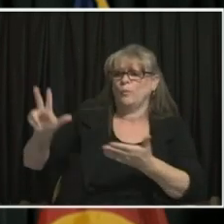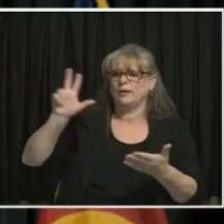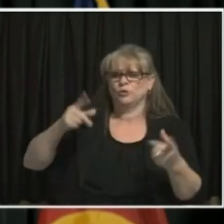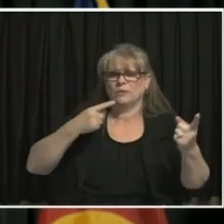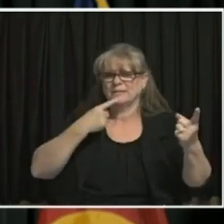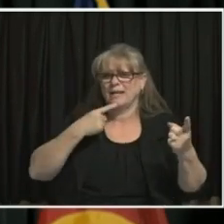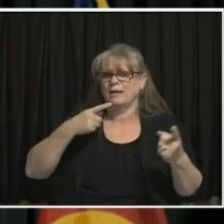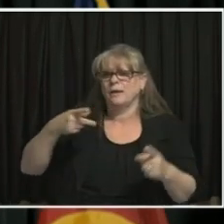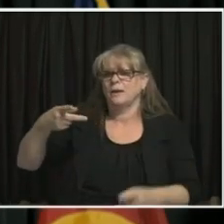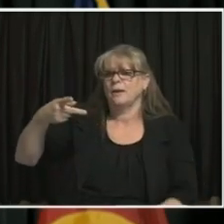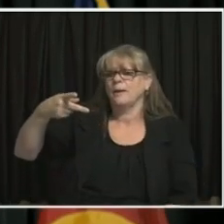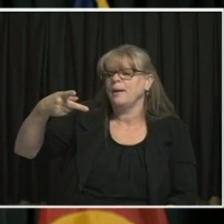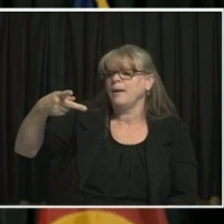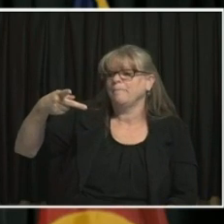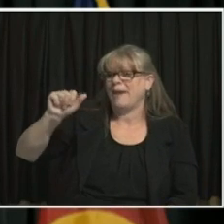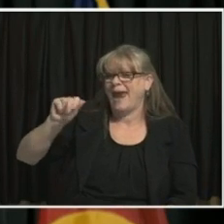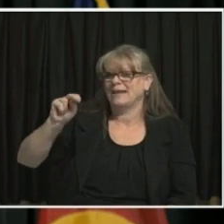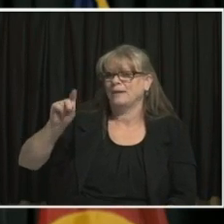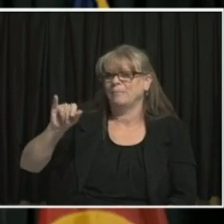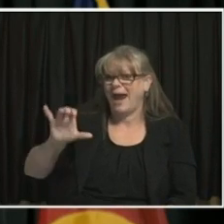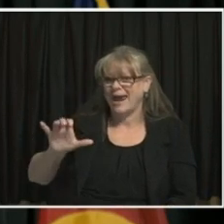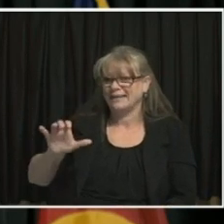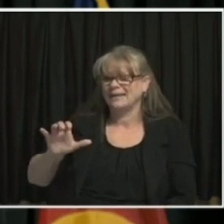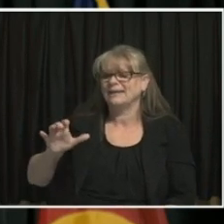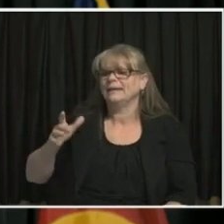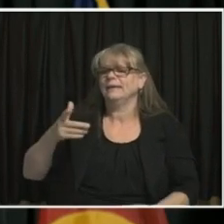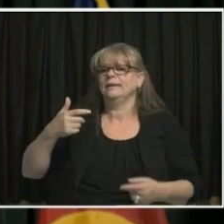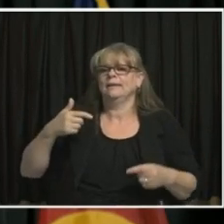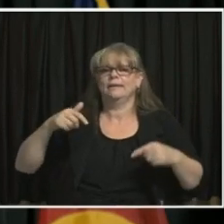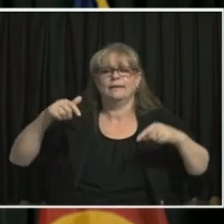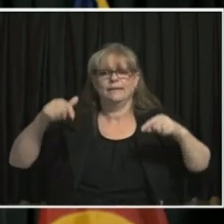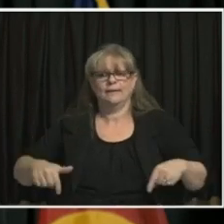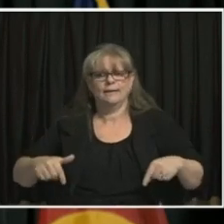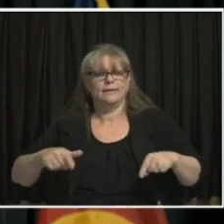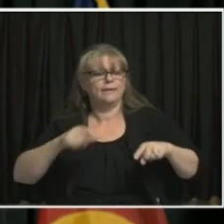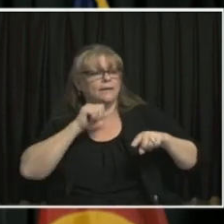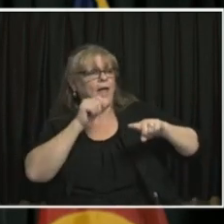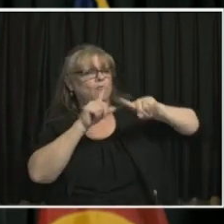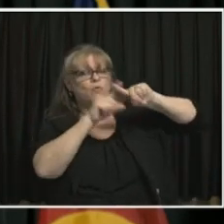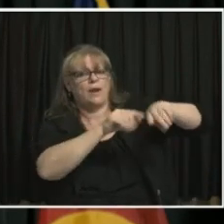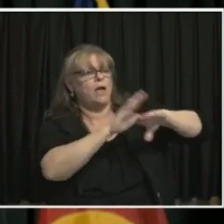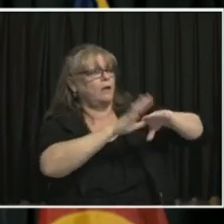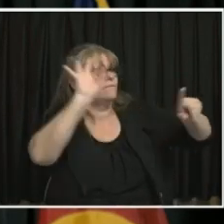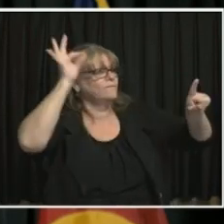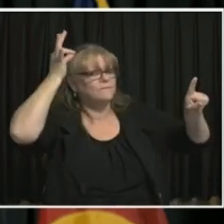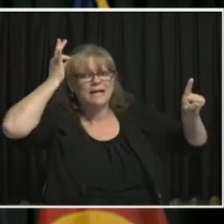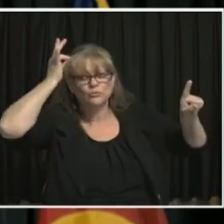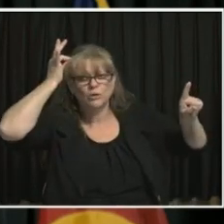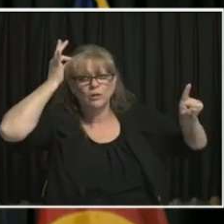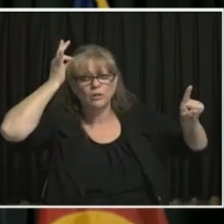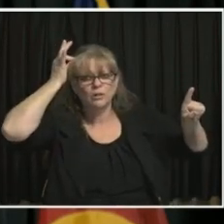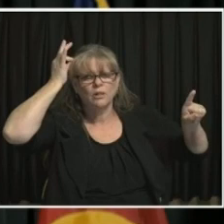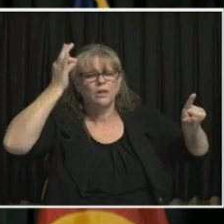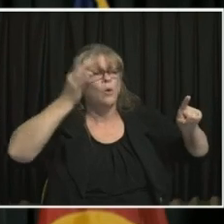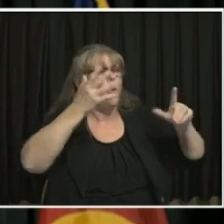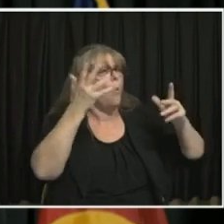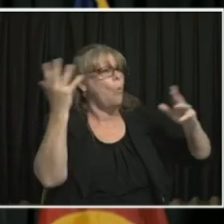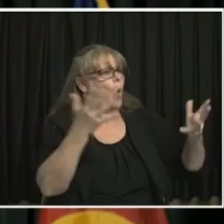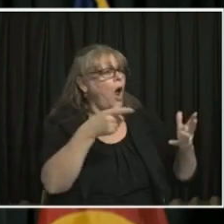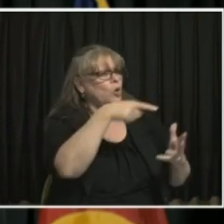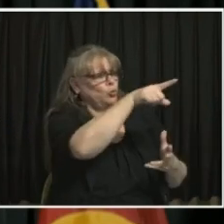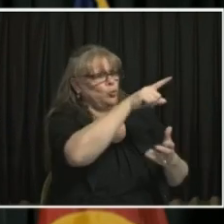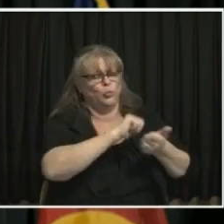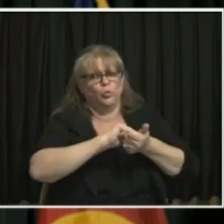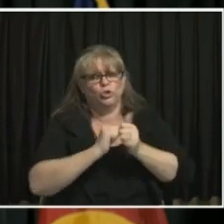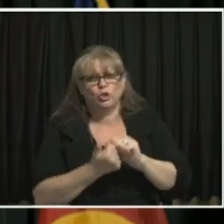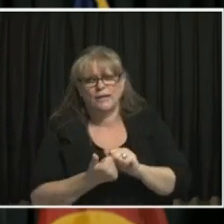much be on its own. What's changed, and how's your reluctance to criticize the administration led to your hopes for greater